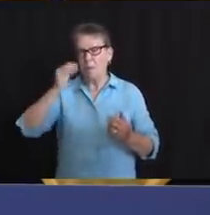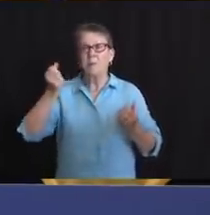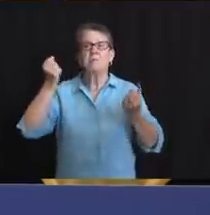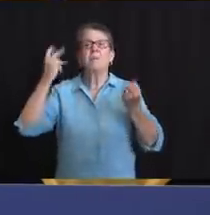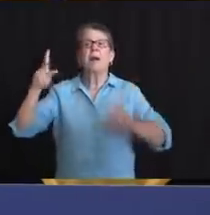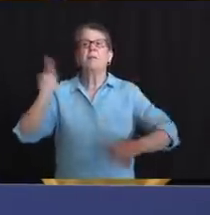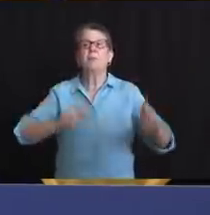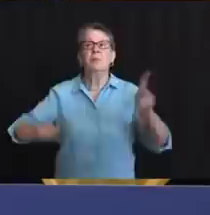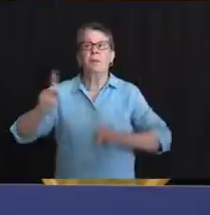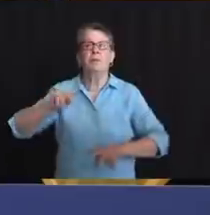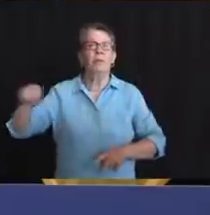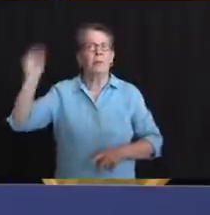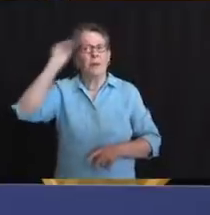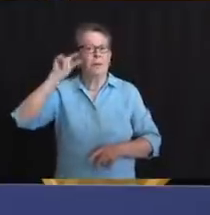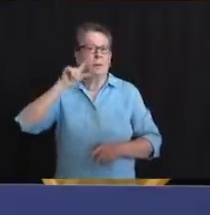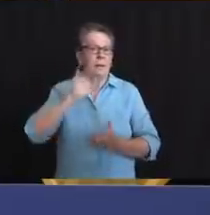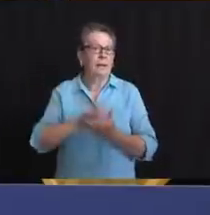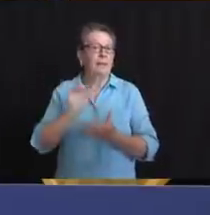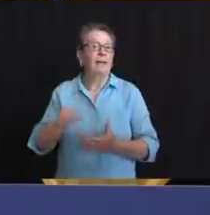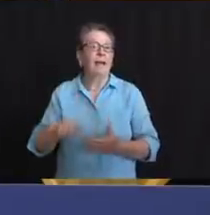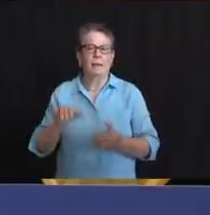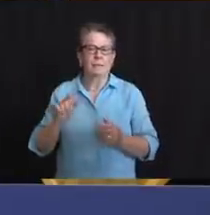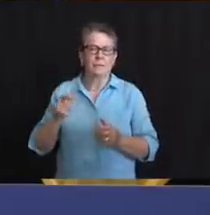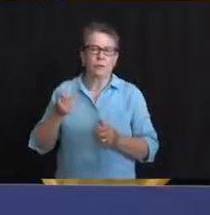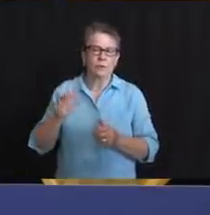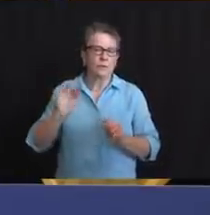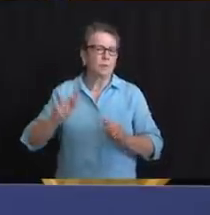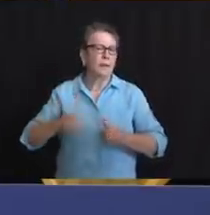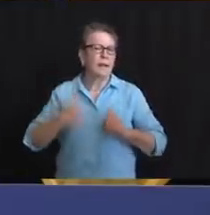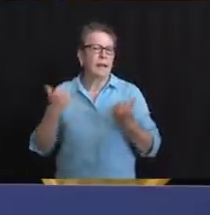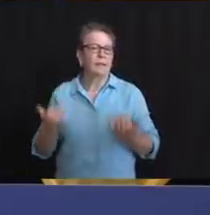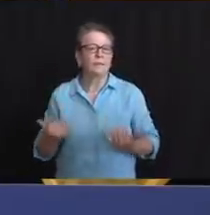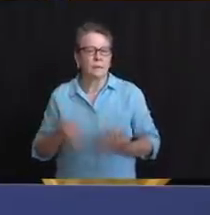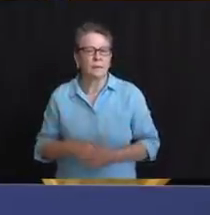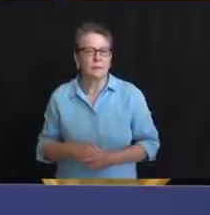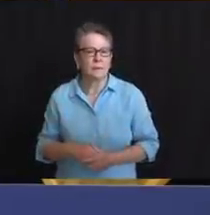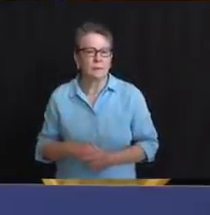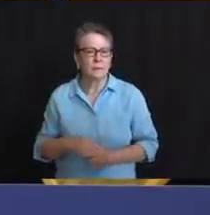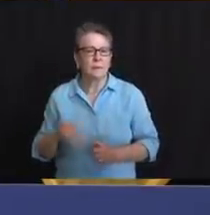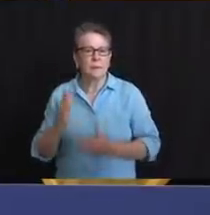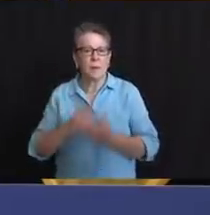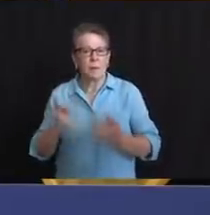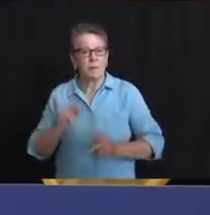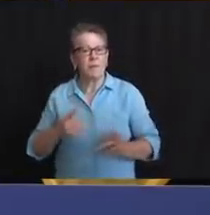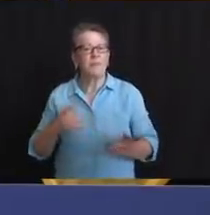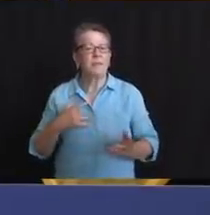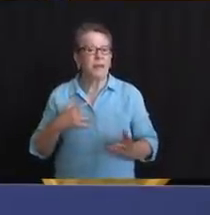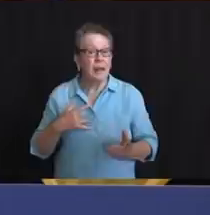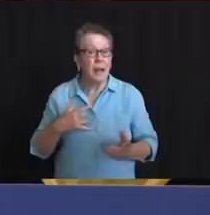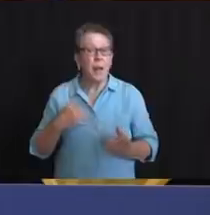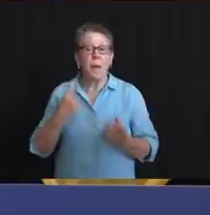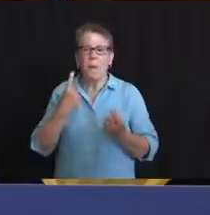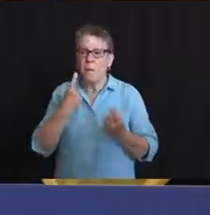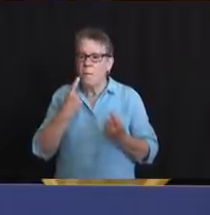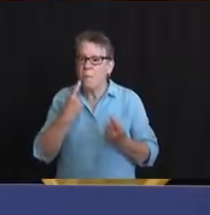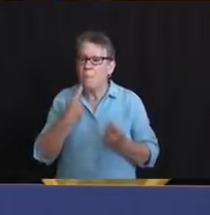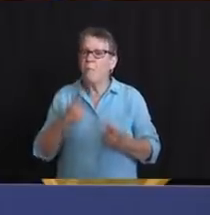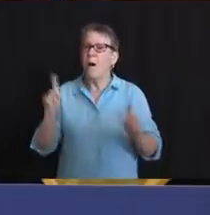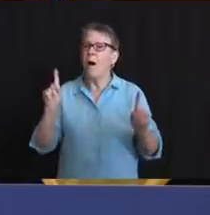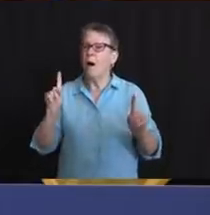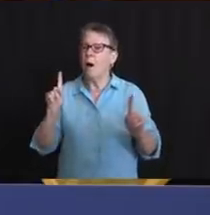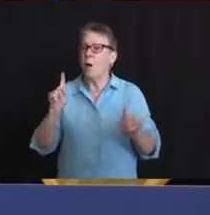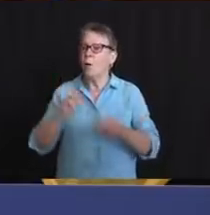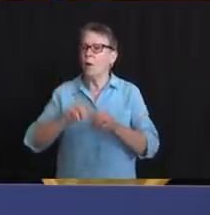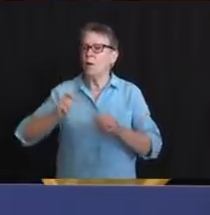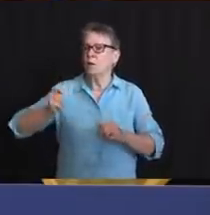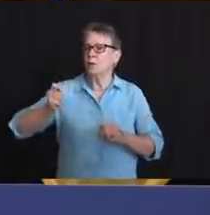And someone said, well, justice was finally brought when the verdict came down, and I thought a very good and smart reaction to